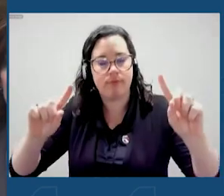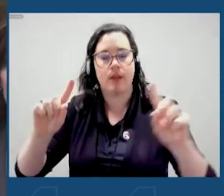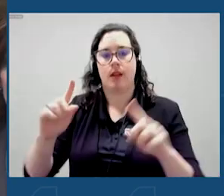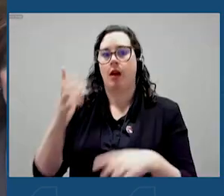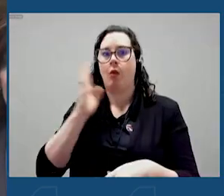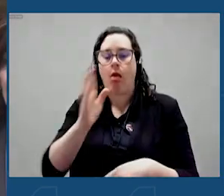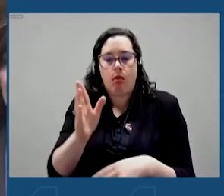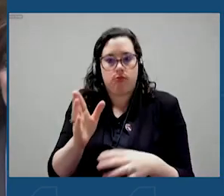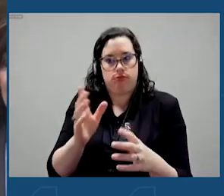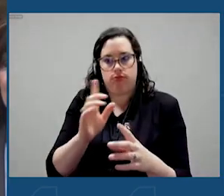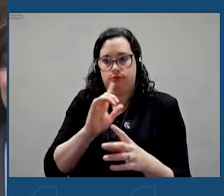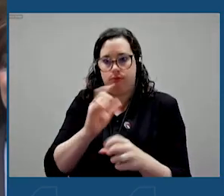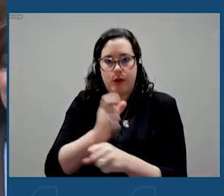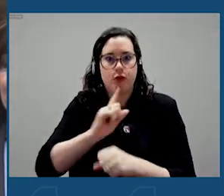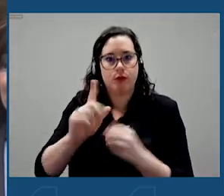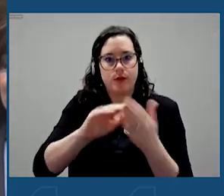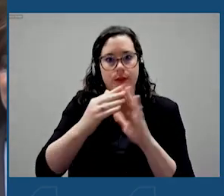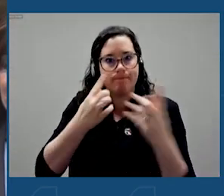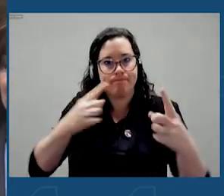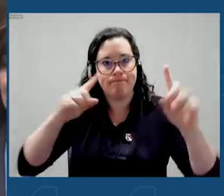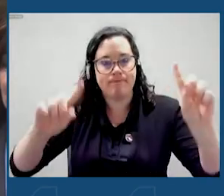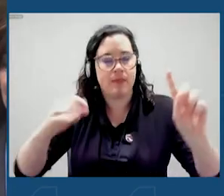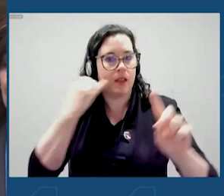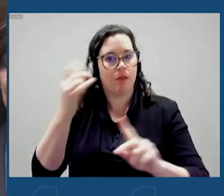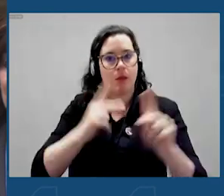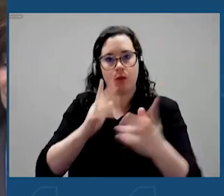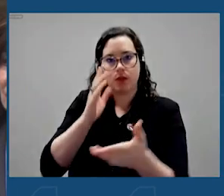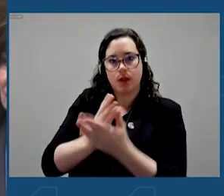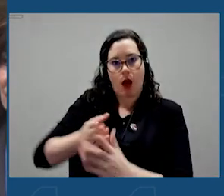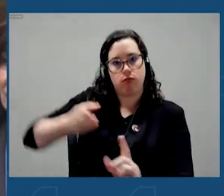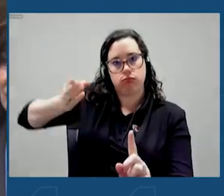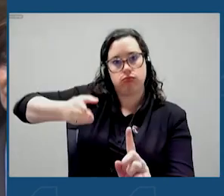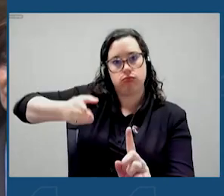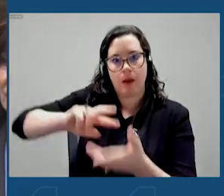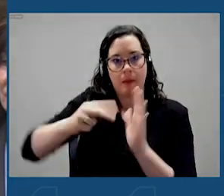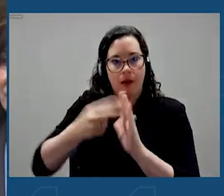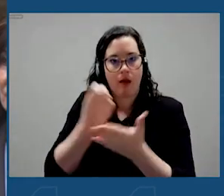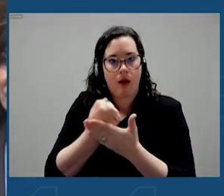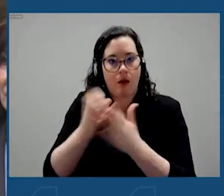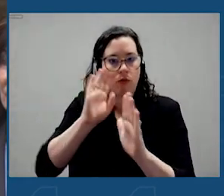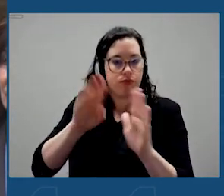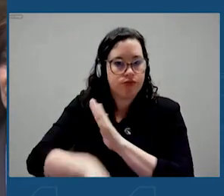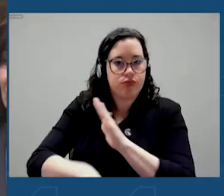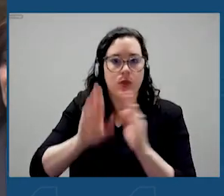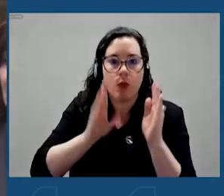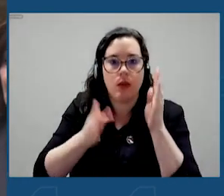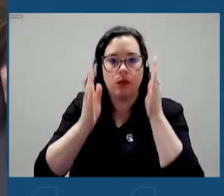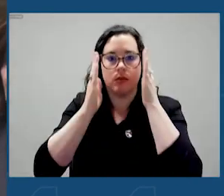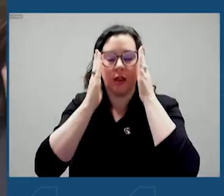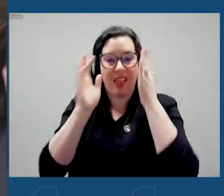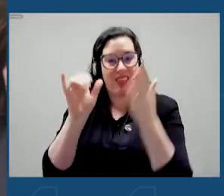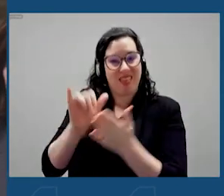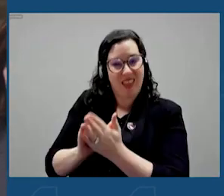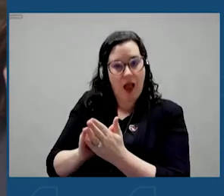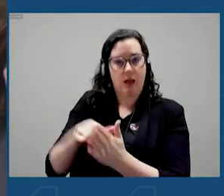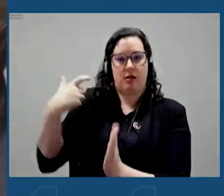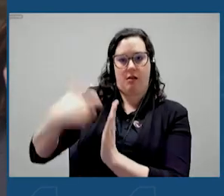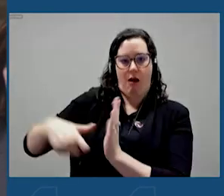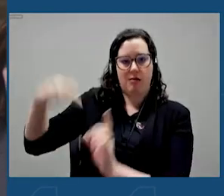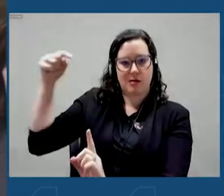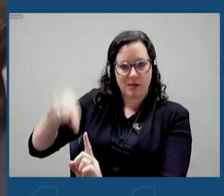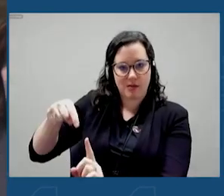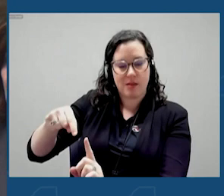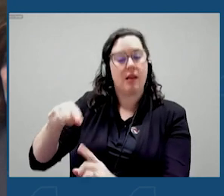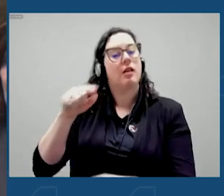would impact the ability to function, and it will cripple our economy. That is the price tag that's important to me. This system will